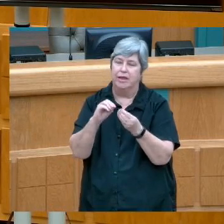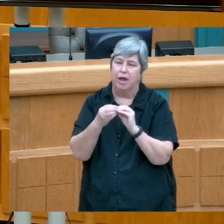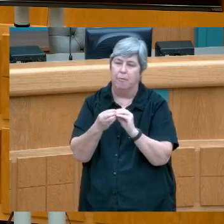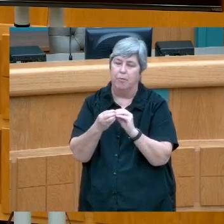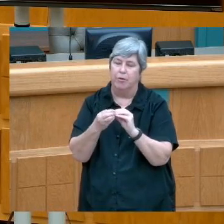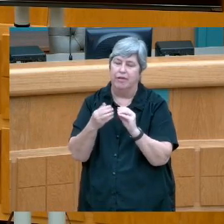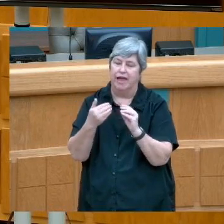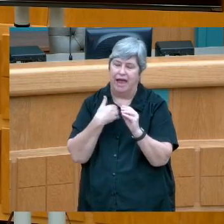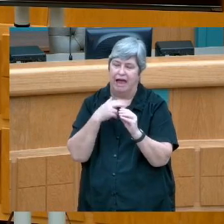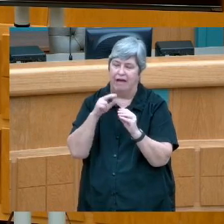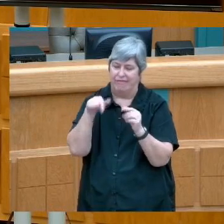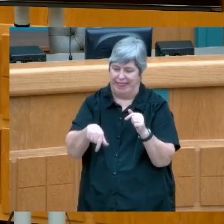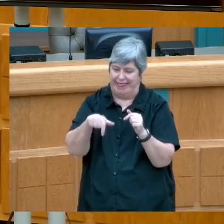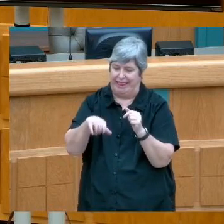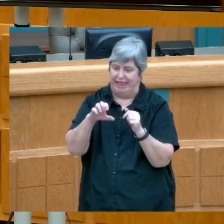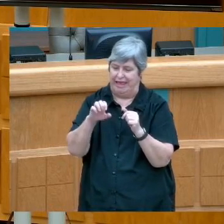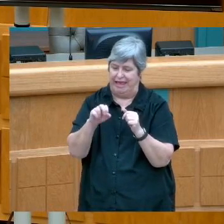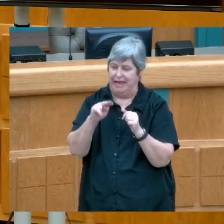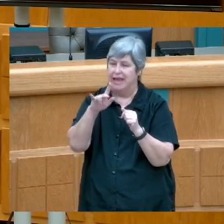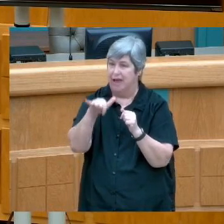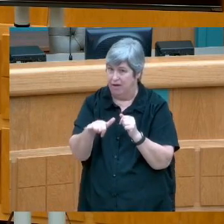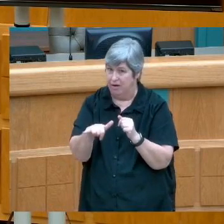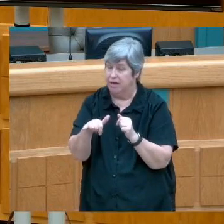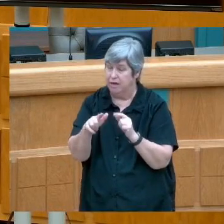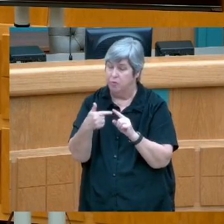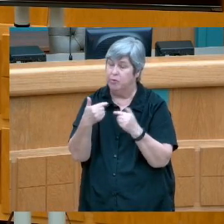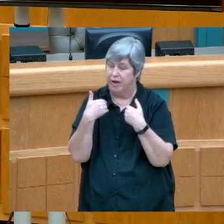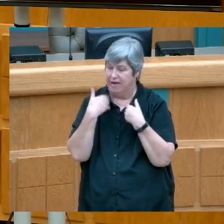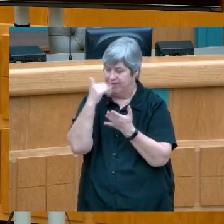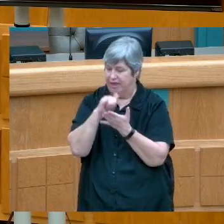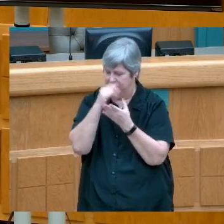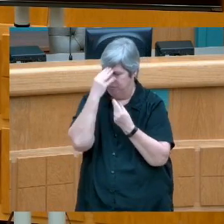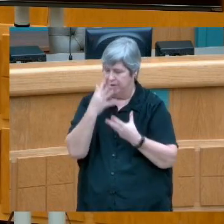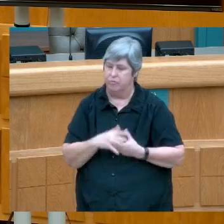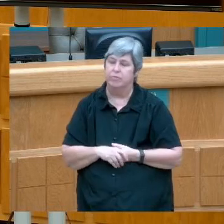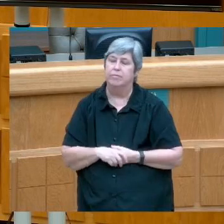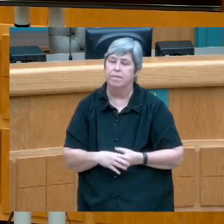County, such that we have both of those.